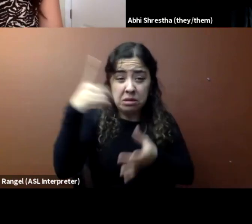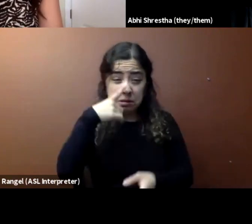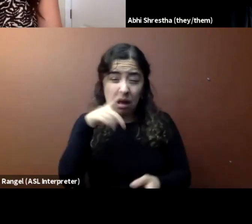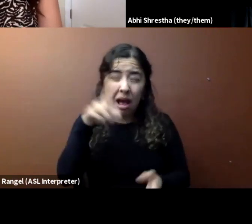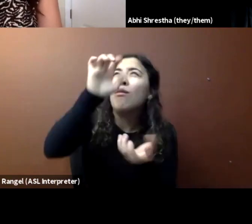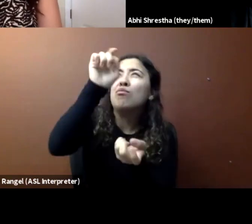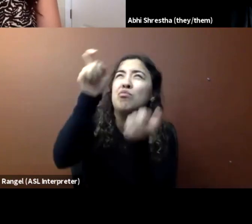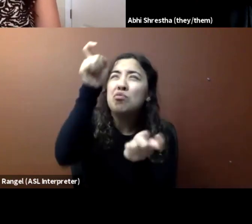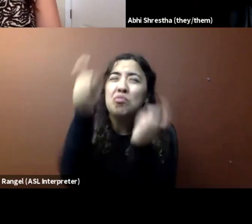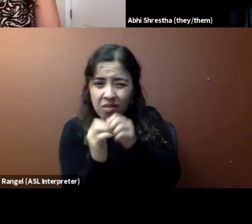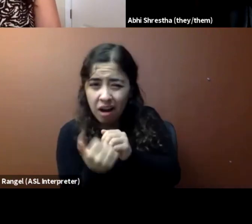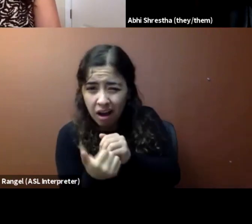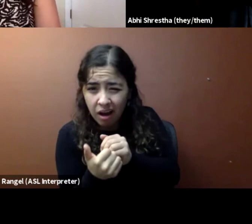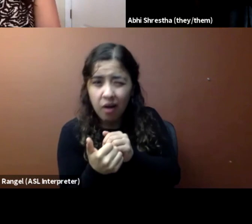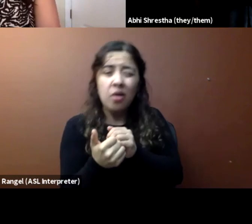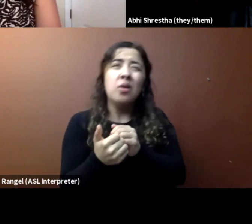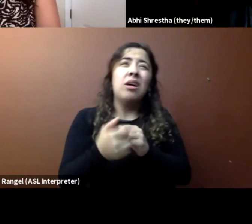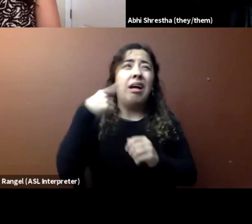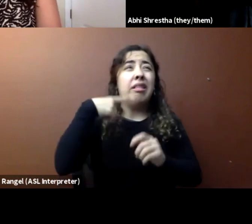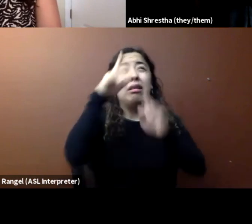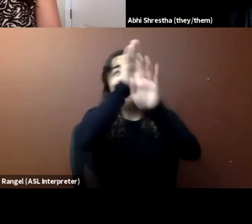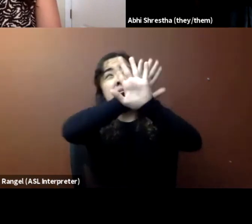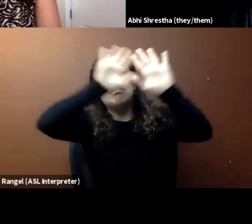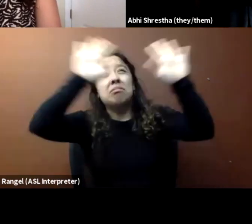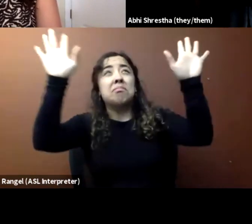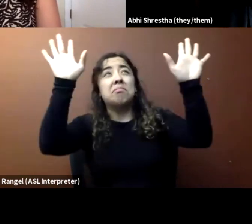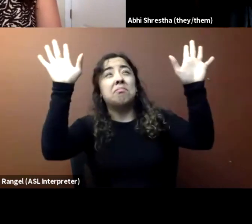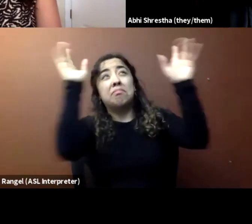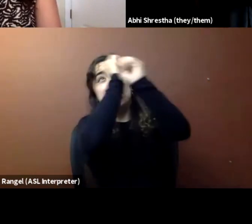blackened skies and factories in the distance. And